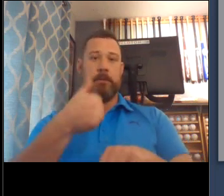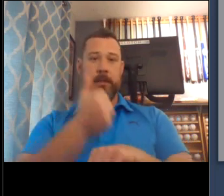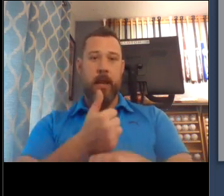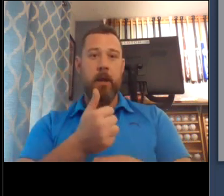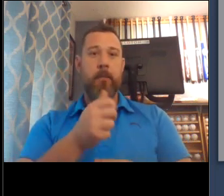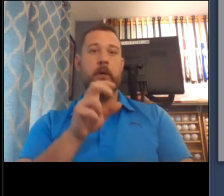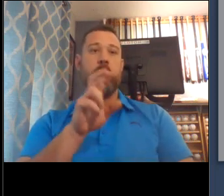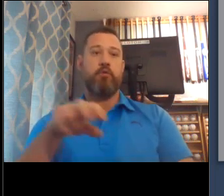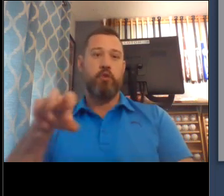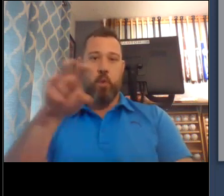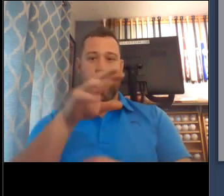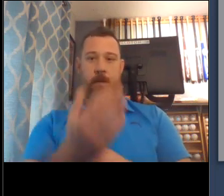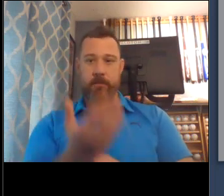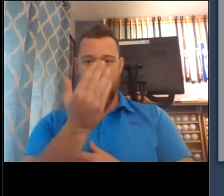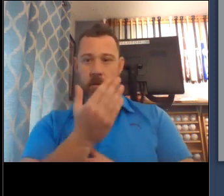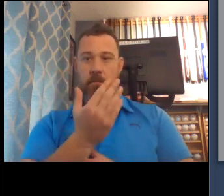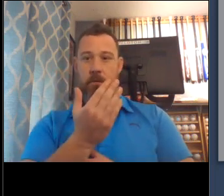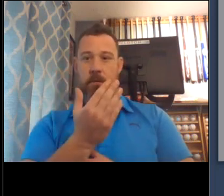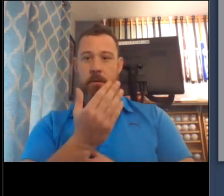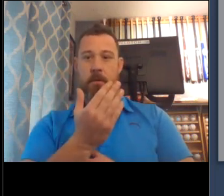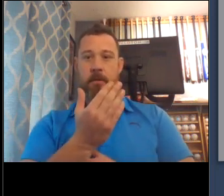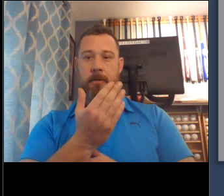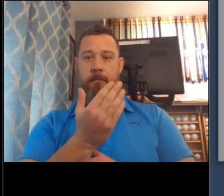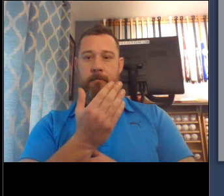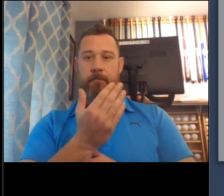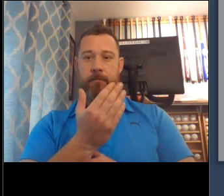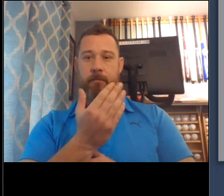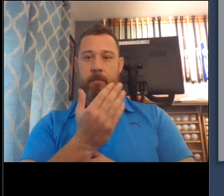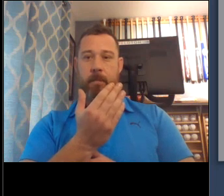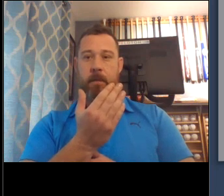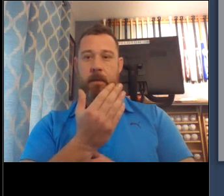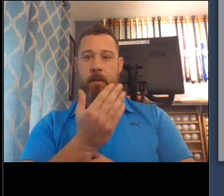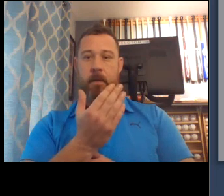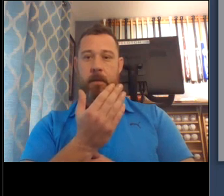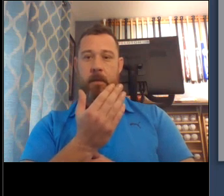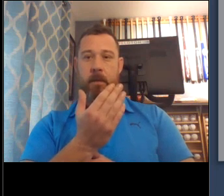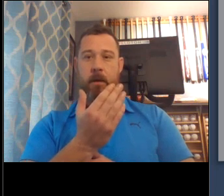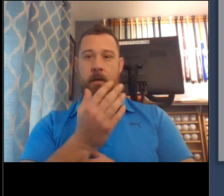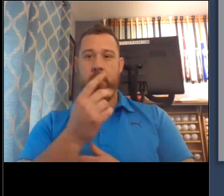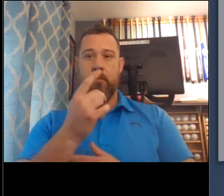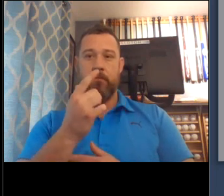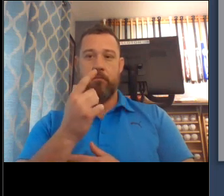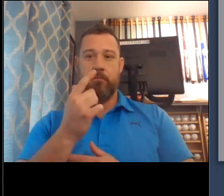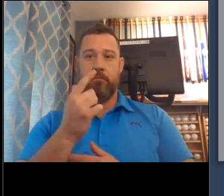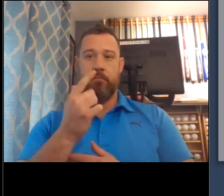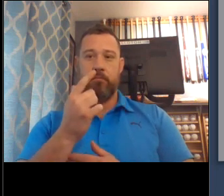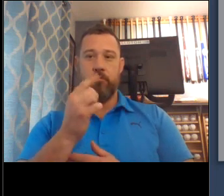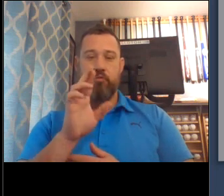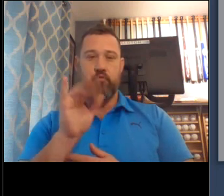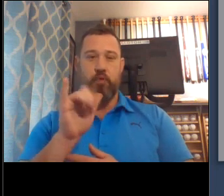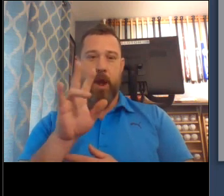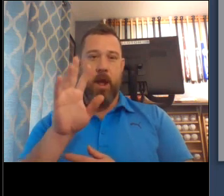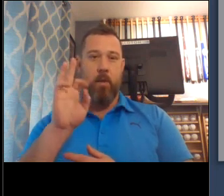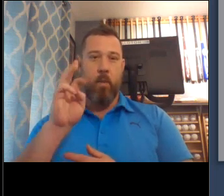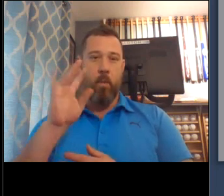morning. I agree with you. It was very insightful, very I had Ray Wolf was my host in